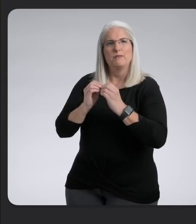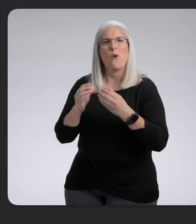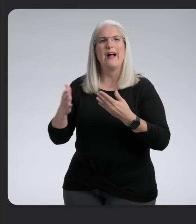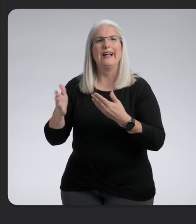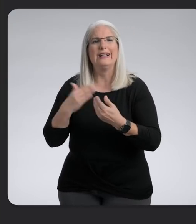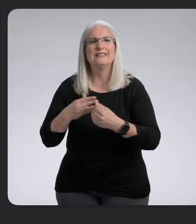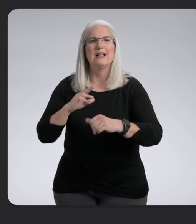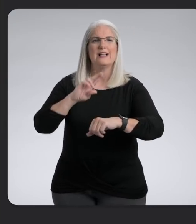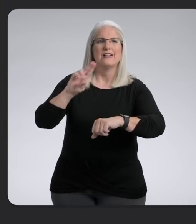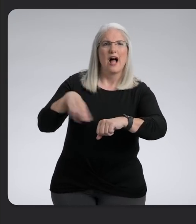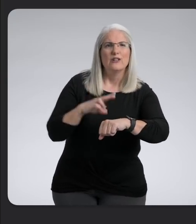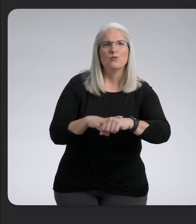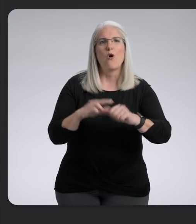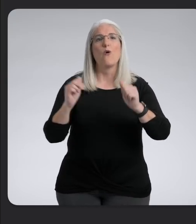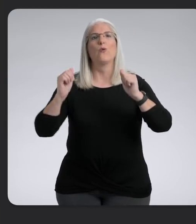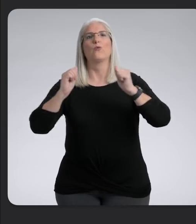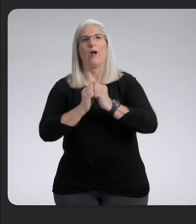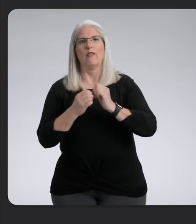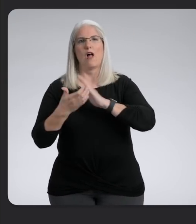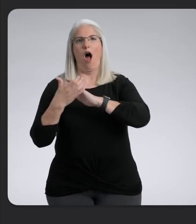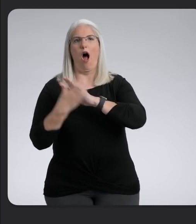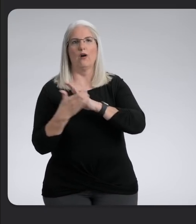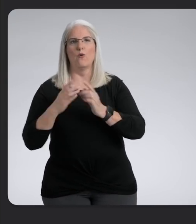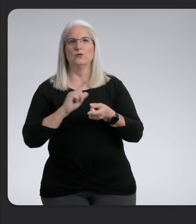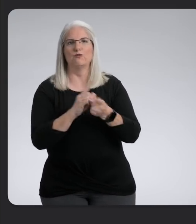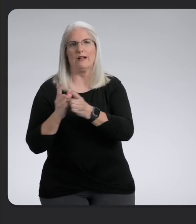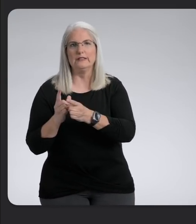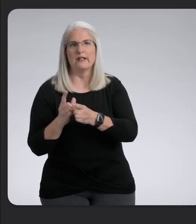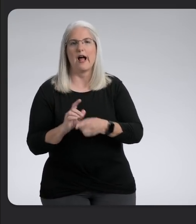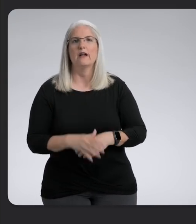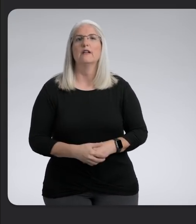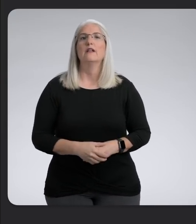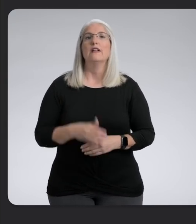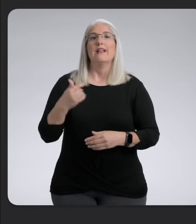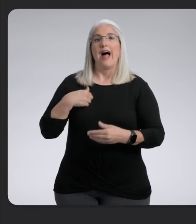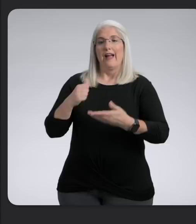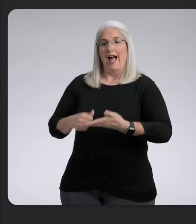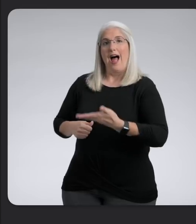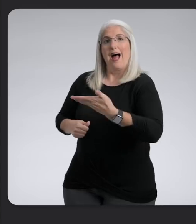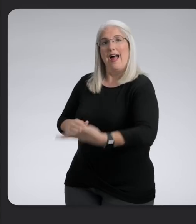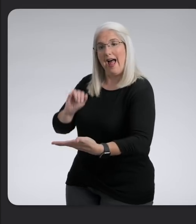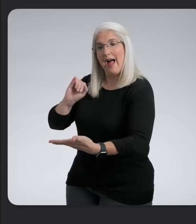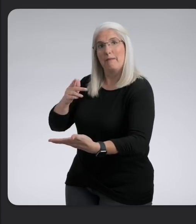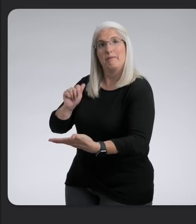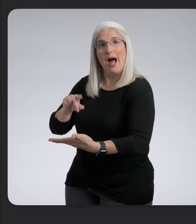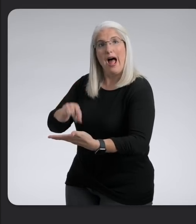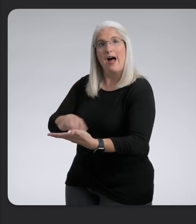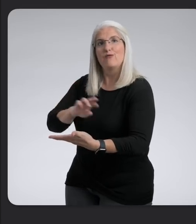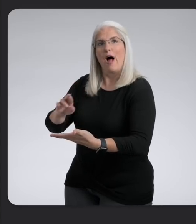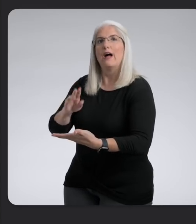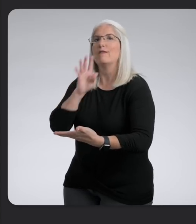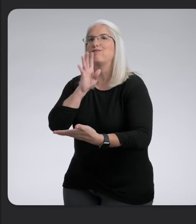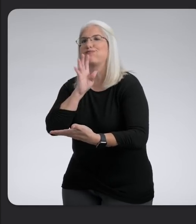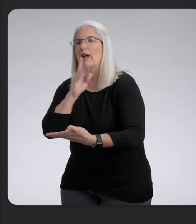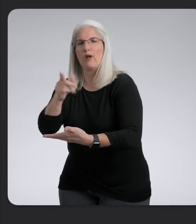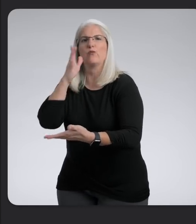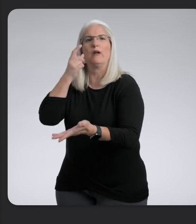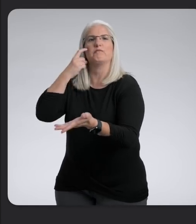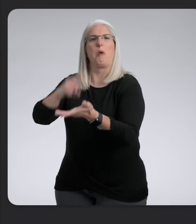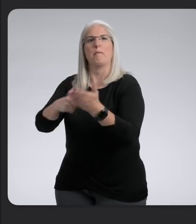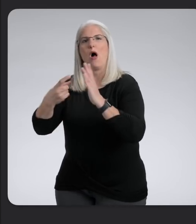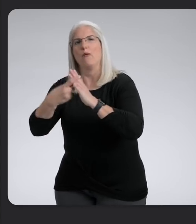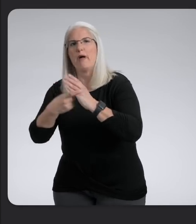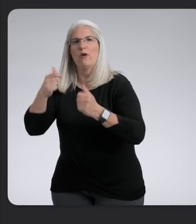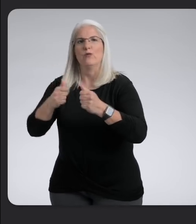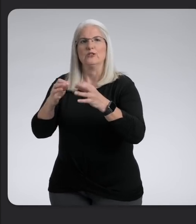Auto Translate. Auto Translate detects when you're speaking and in which language, so no one needs to tap a button to respond.